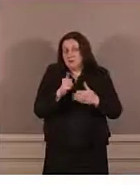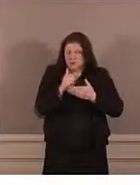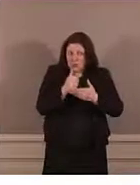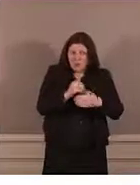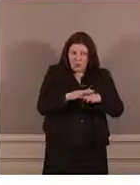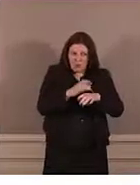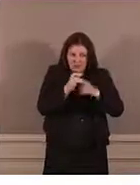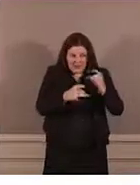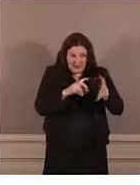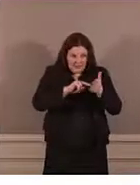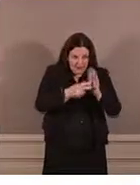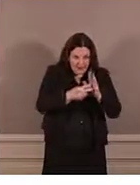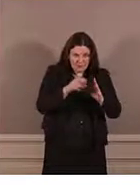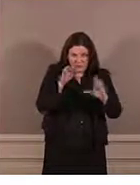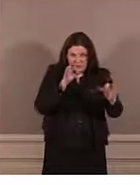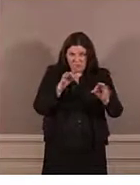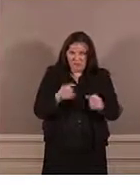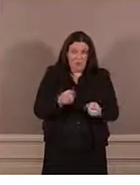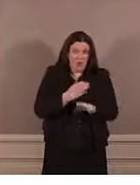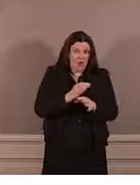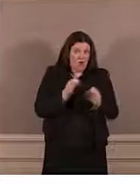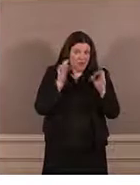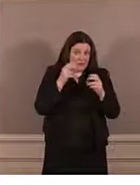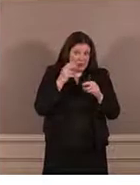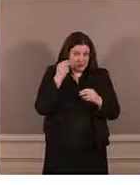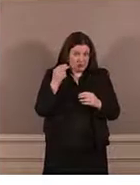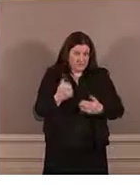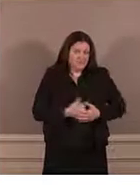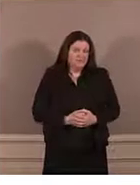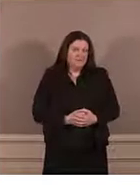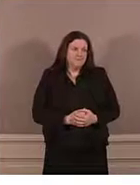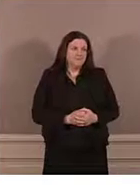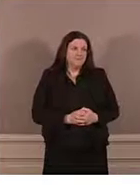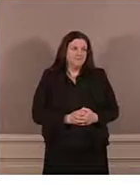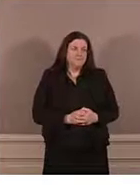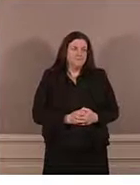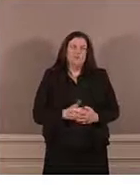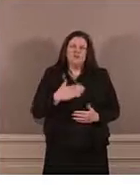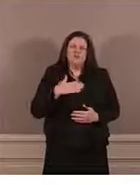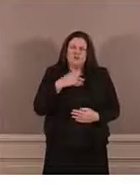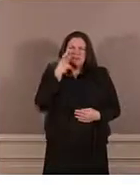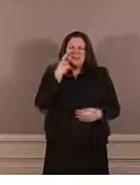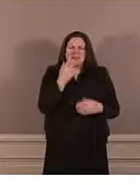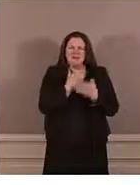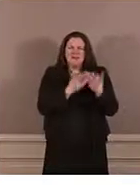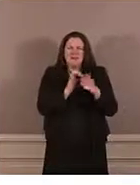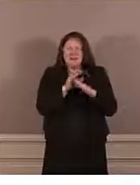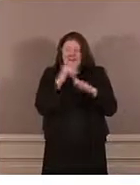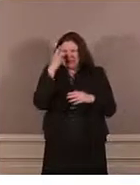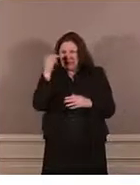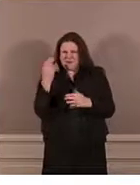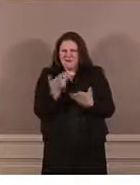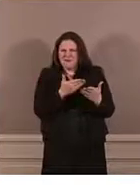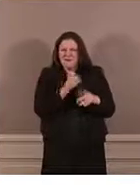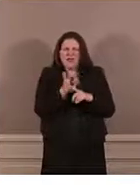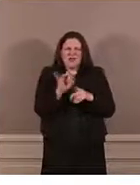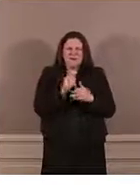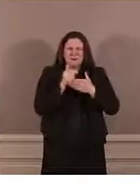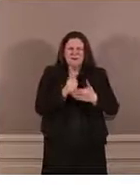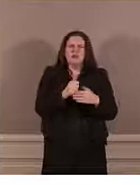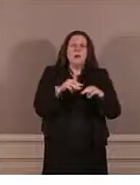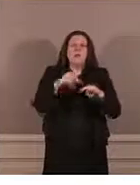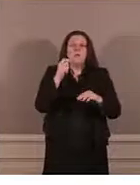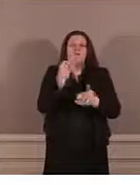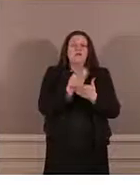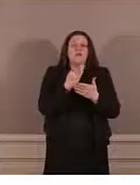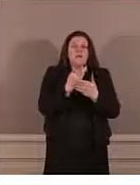individuals. So all of that was great news. In terms of just breaking down some of the specific examples of support, the most common